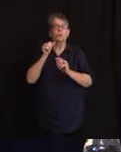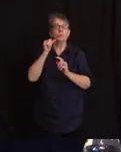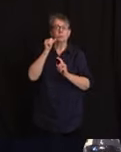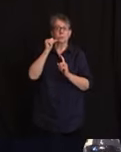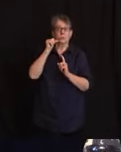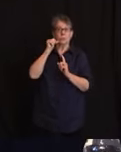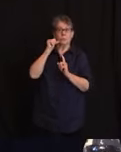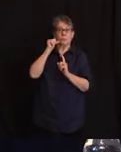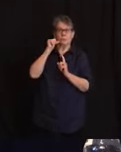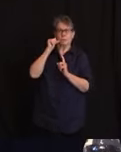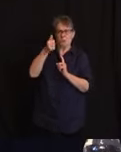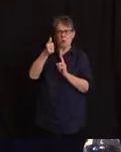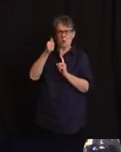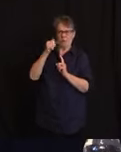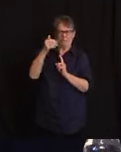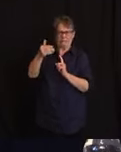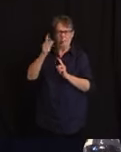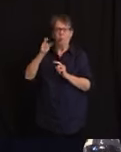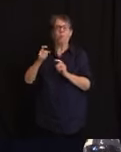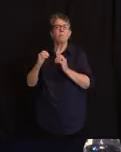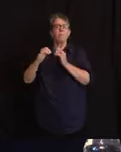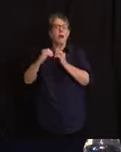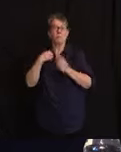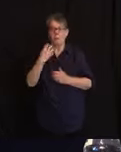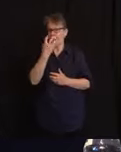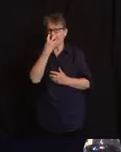institutions, out of a total staff of 4,800,